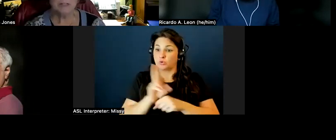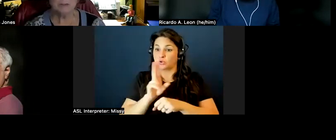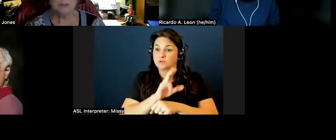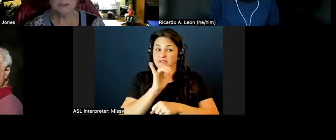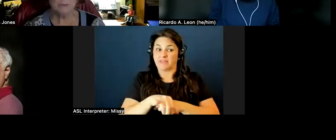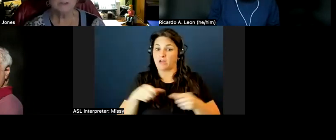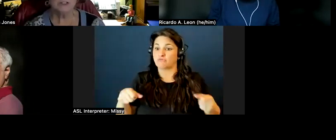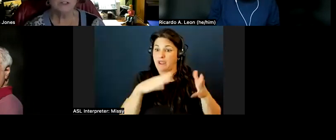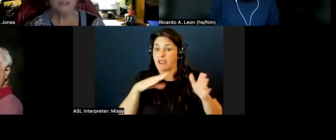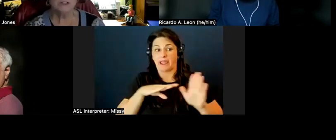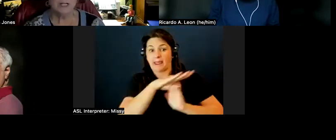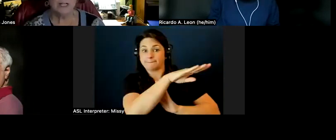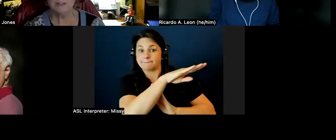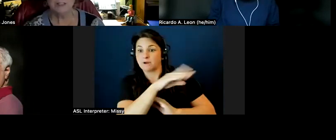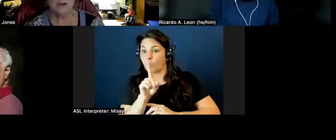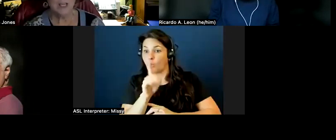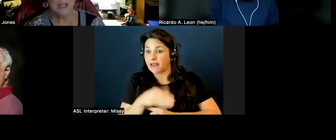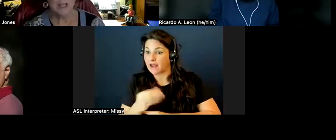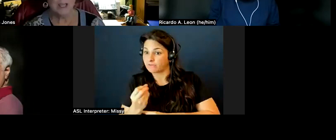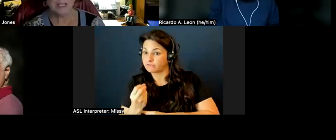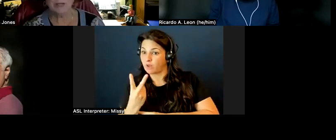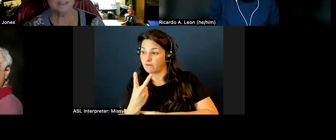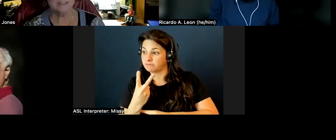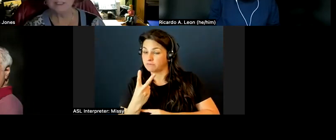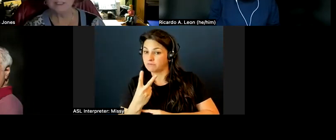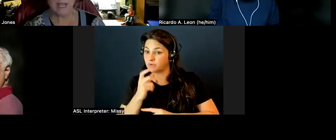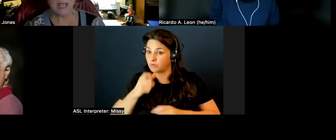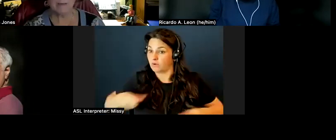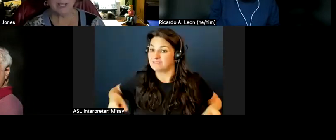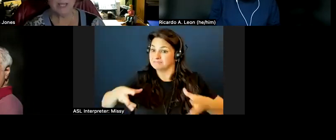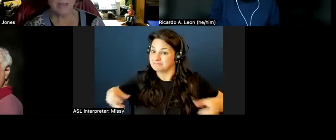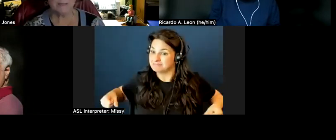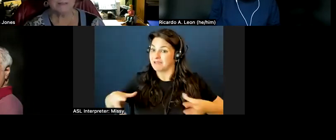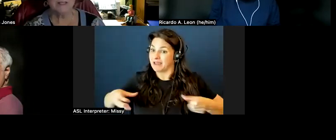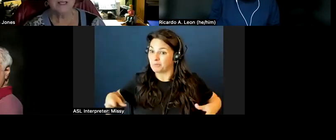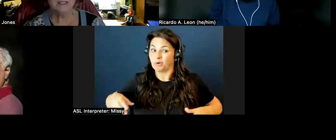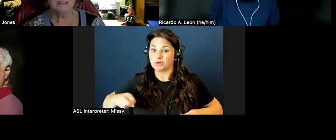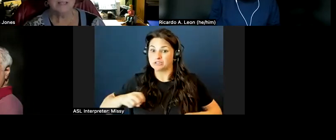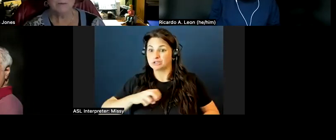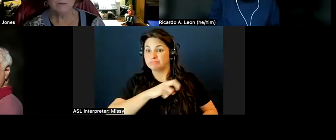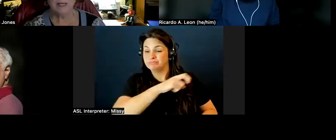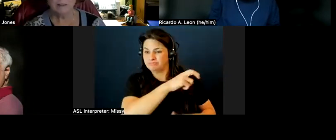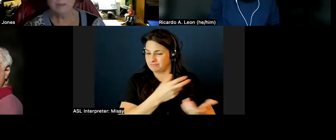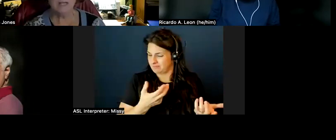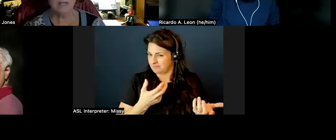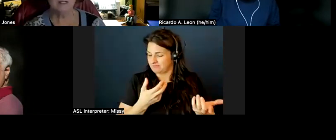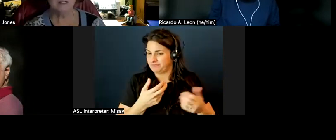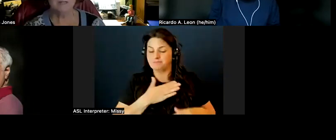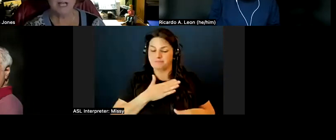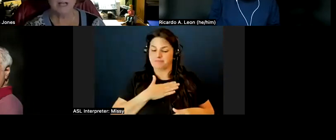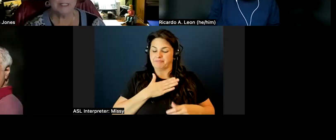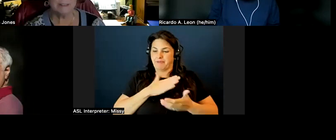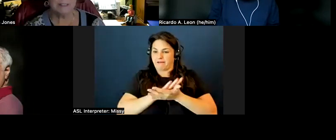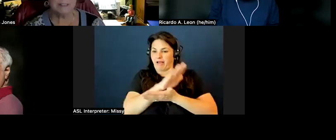who's a manual wheelchair user, and I'll use it, example, I did this on my own campus, is that we have